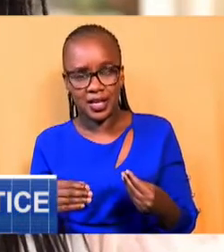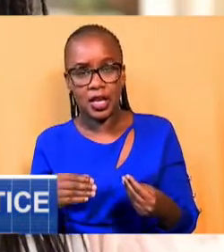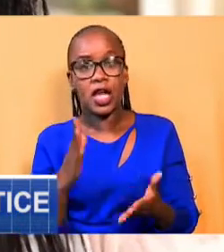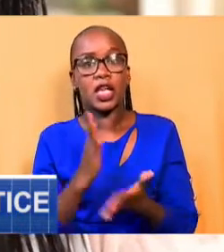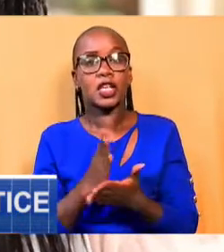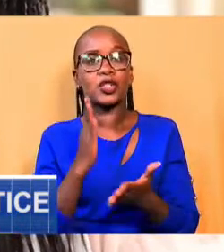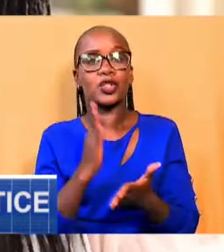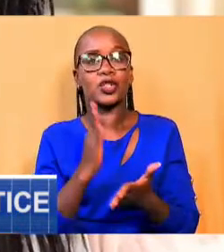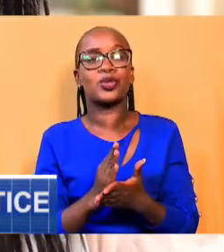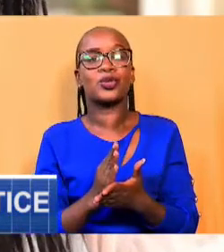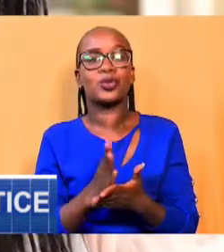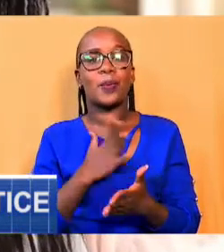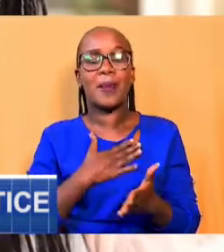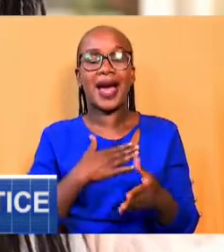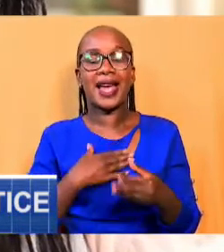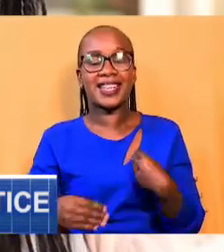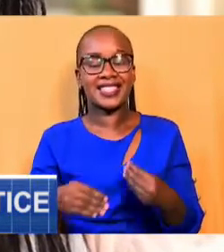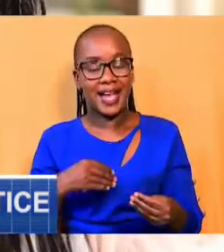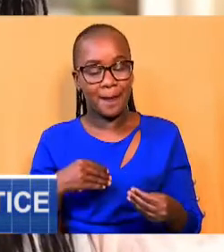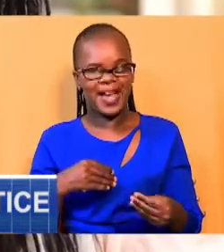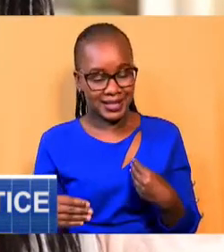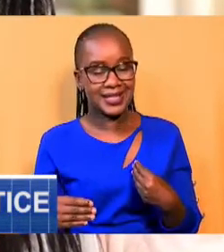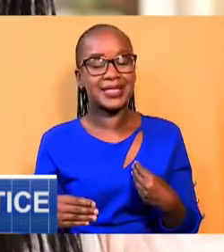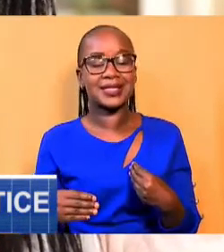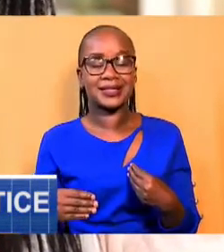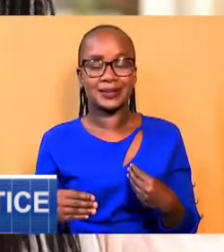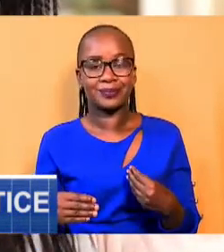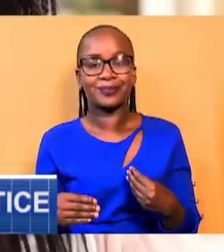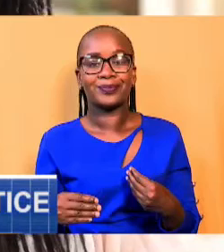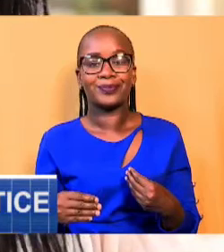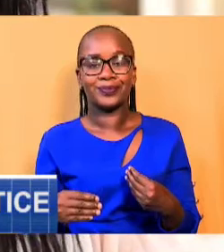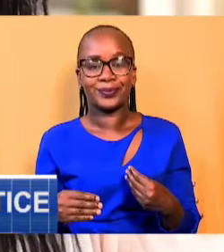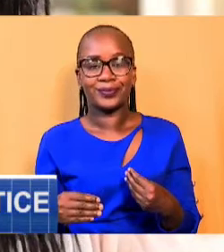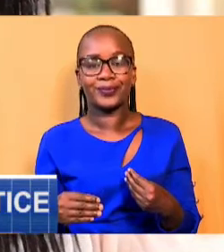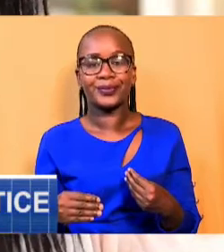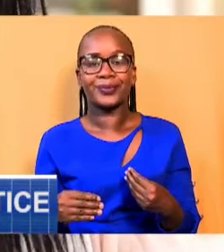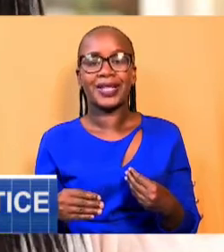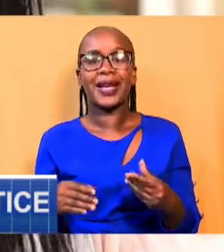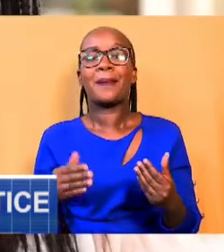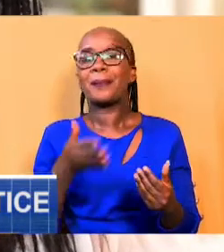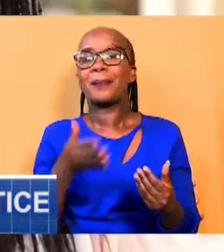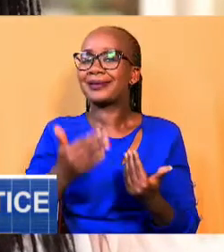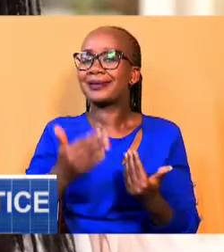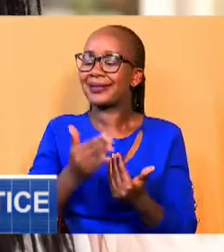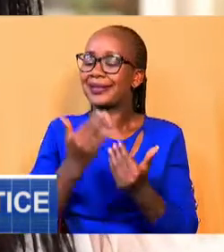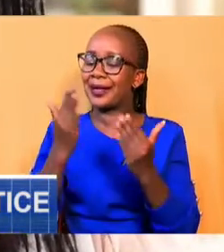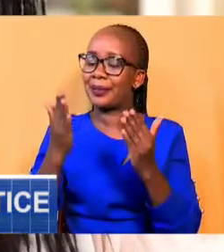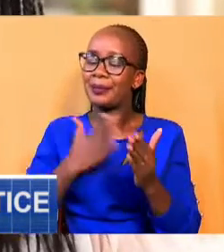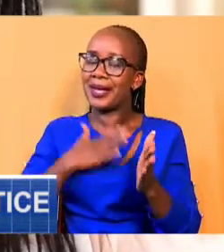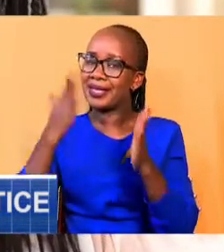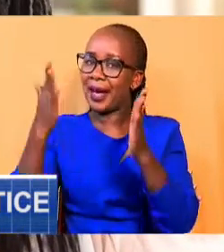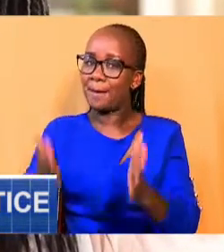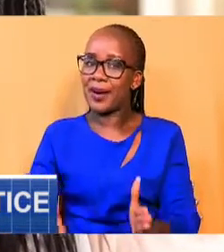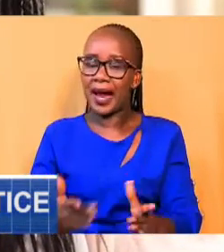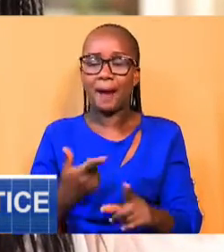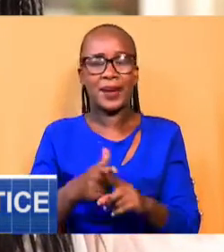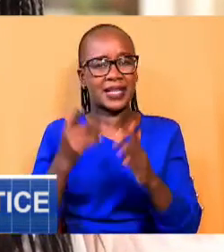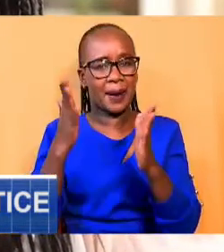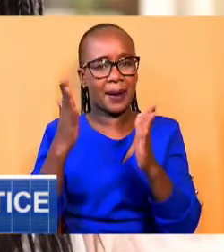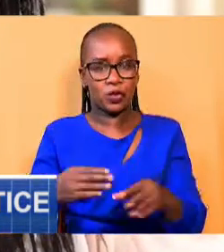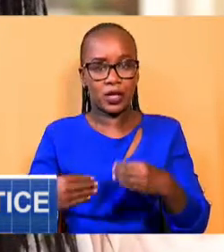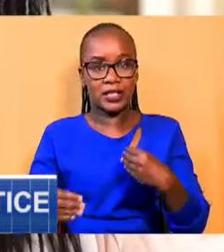committed, irrespective of my disability, process me like a person and not like a person